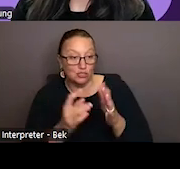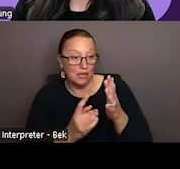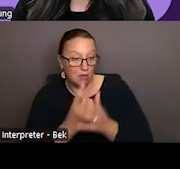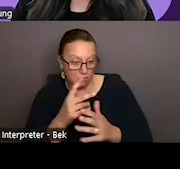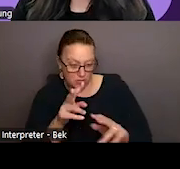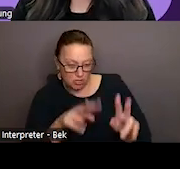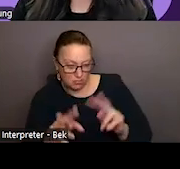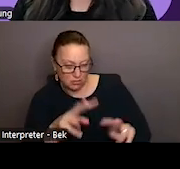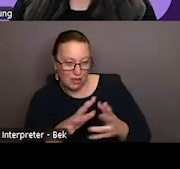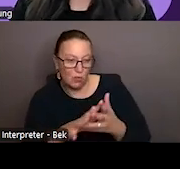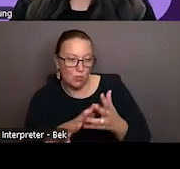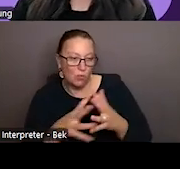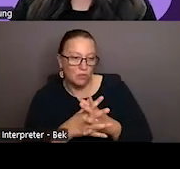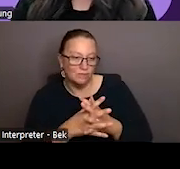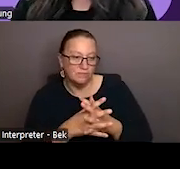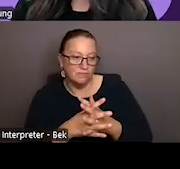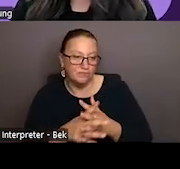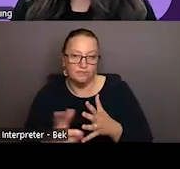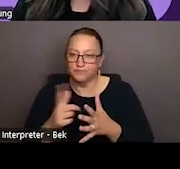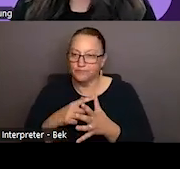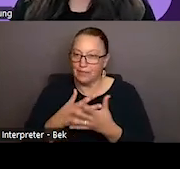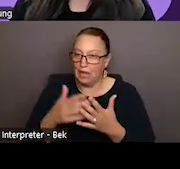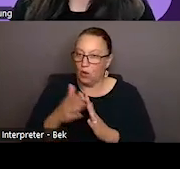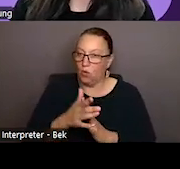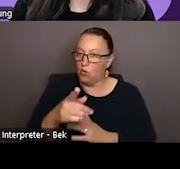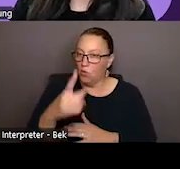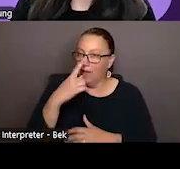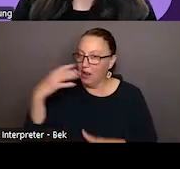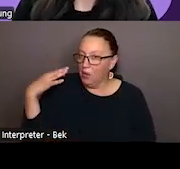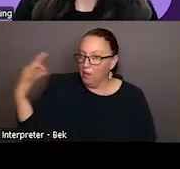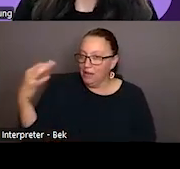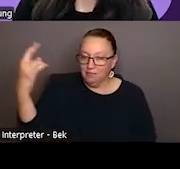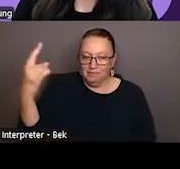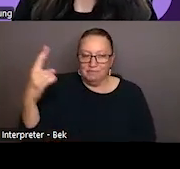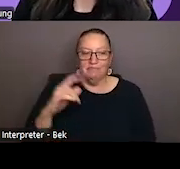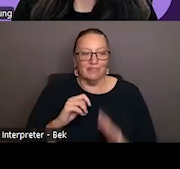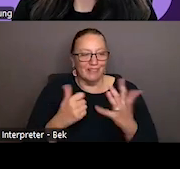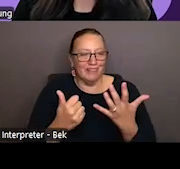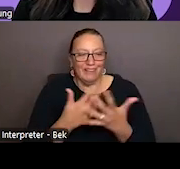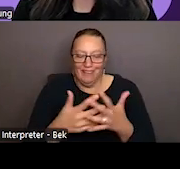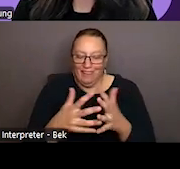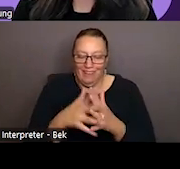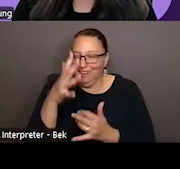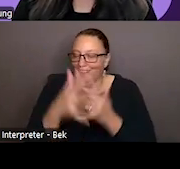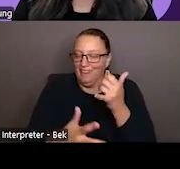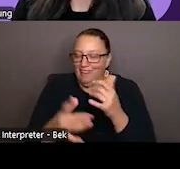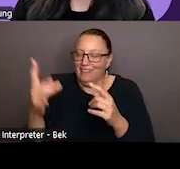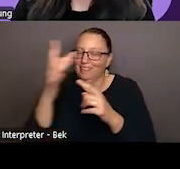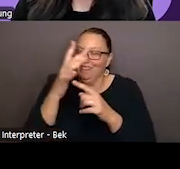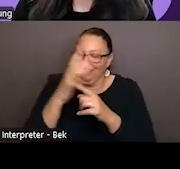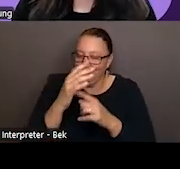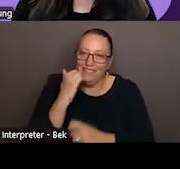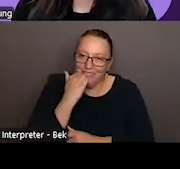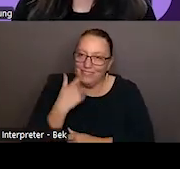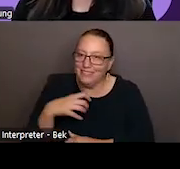have been received, how to make a nomination, and lastly, key dates to be aware of and contact details if you have any